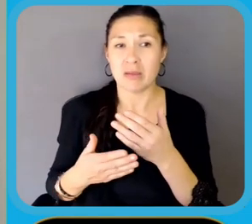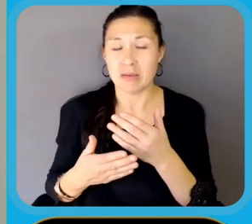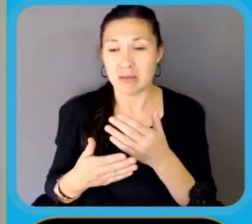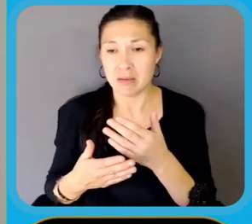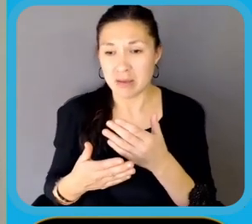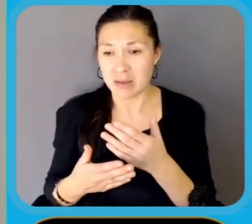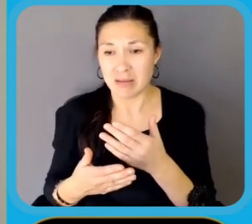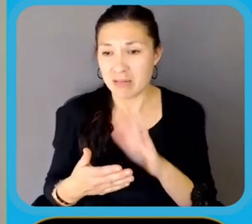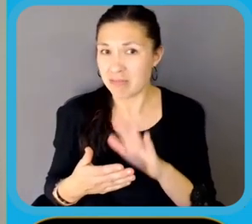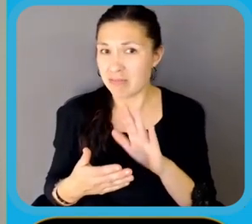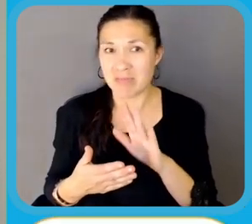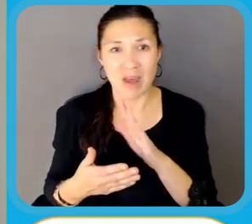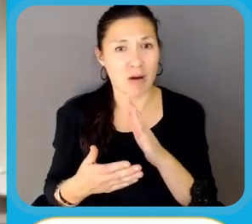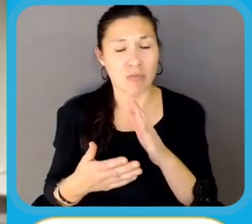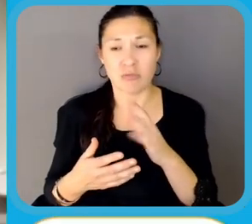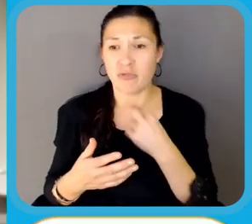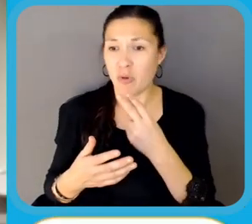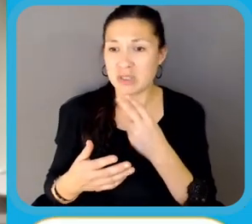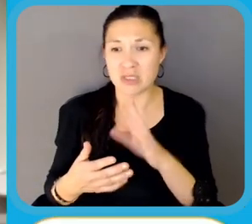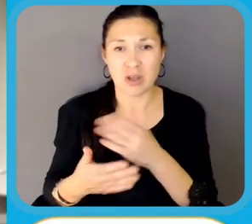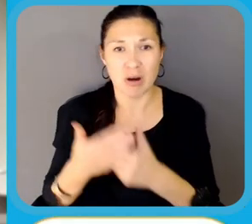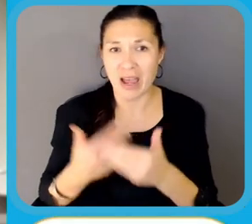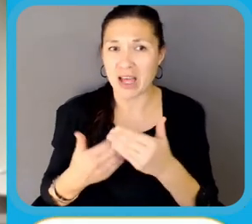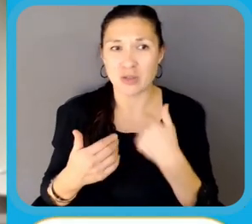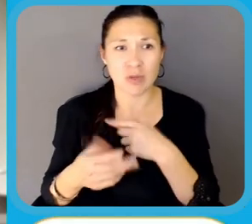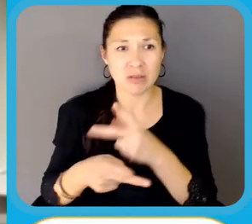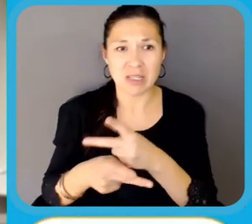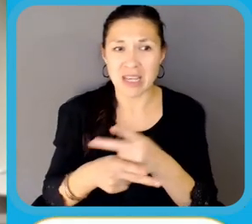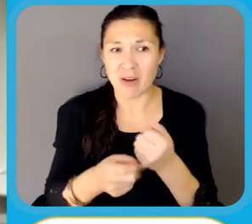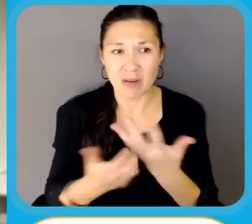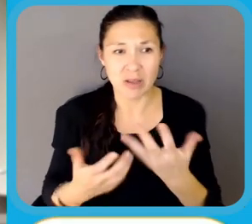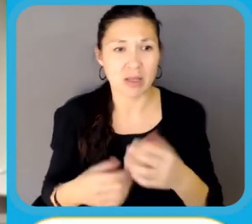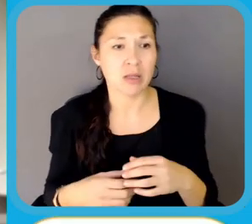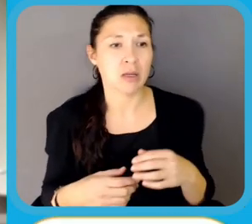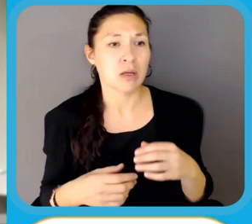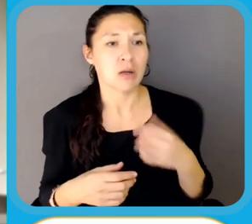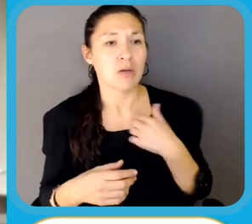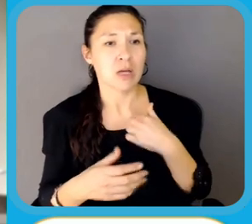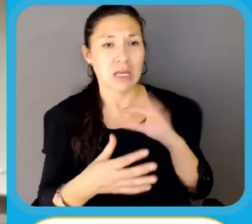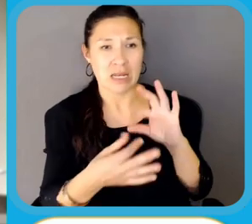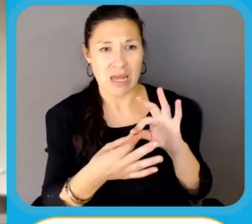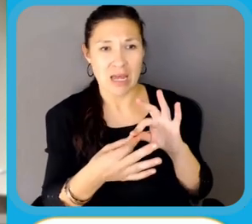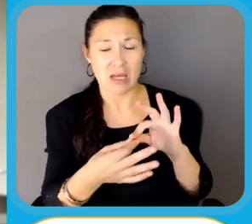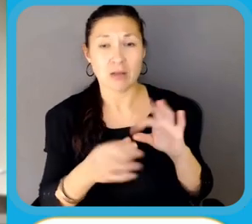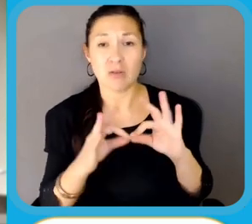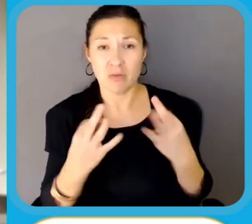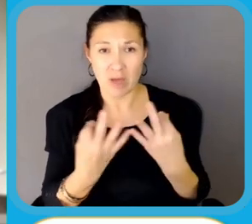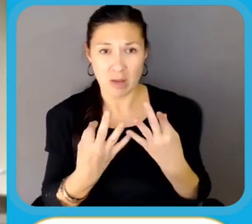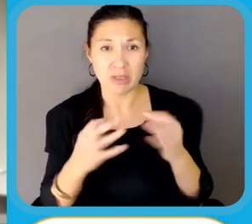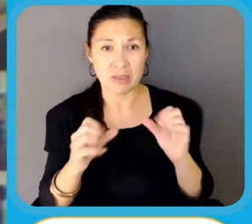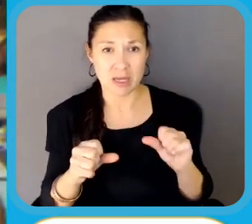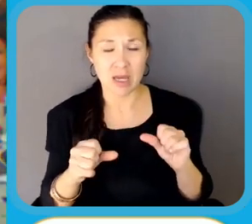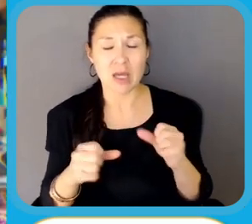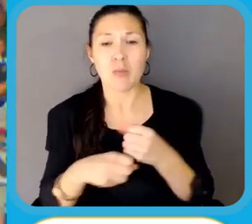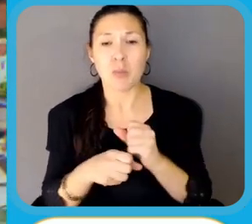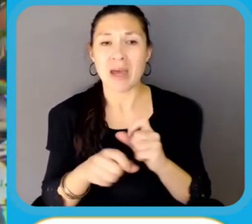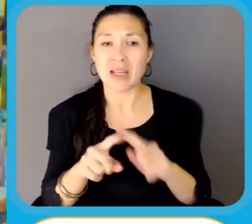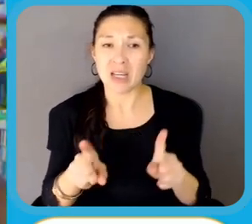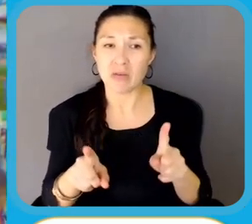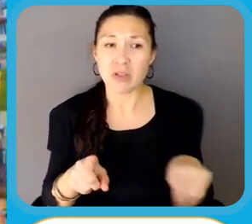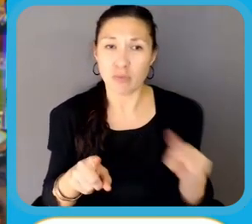absolutely everything for these kids. We can connect with these families, and that's what we're here for, to make that difference.